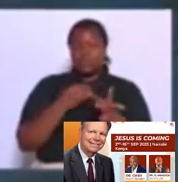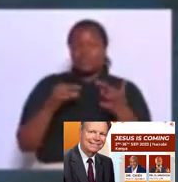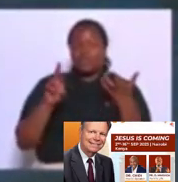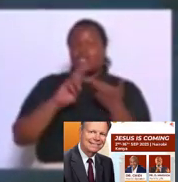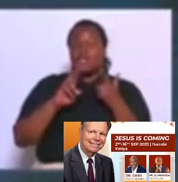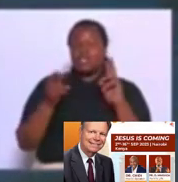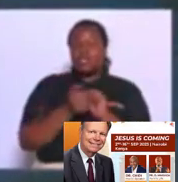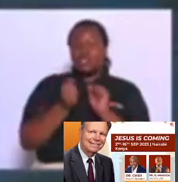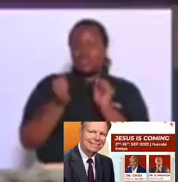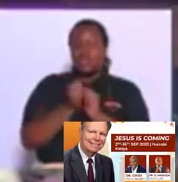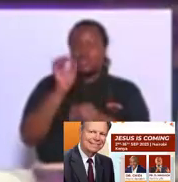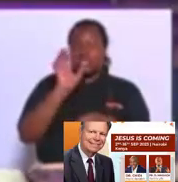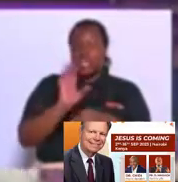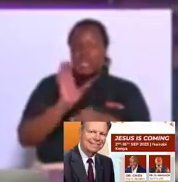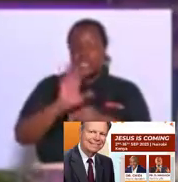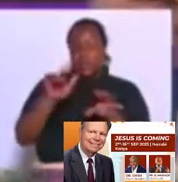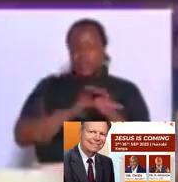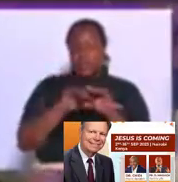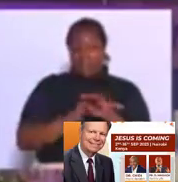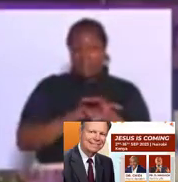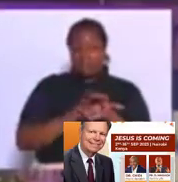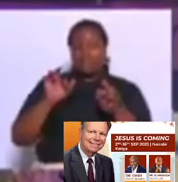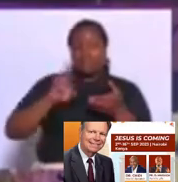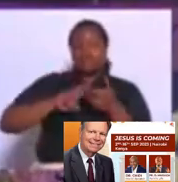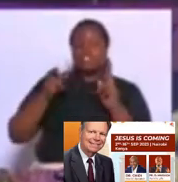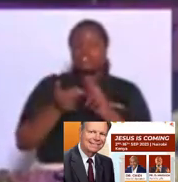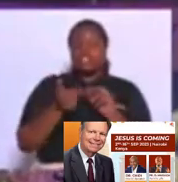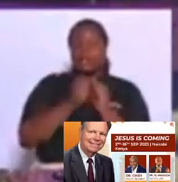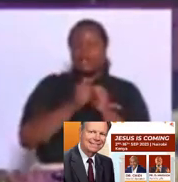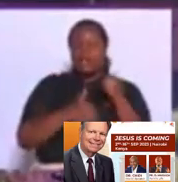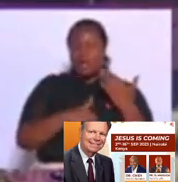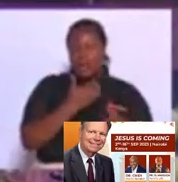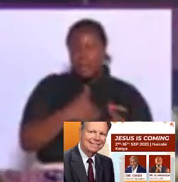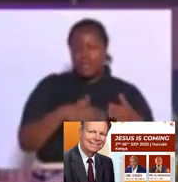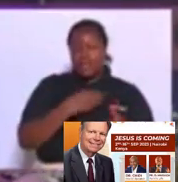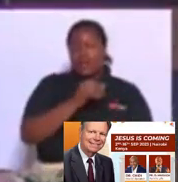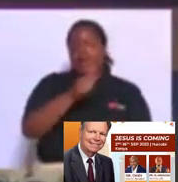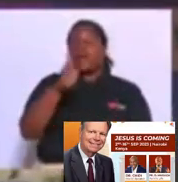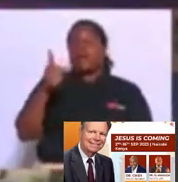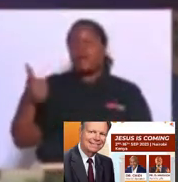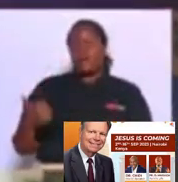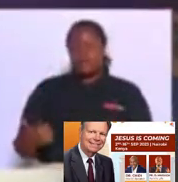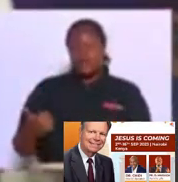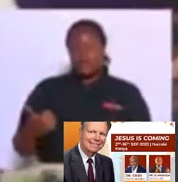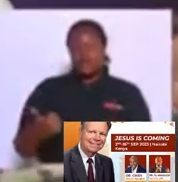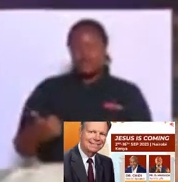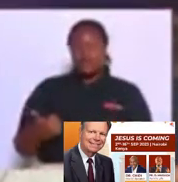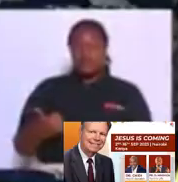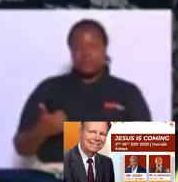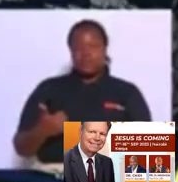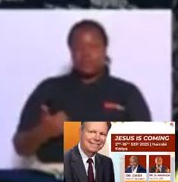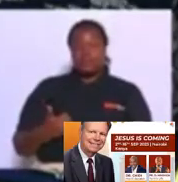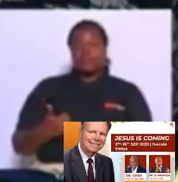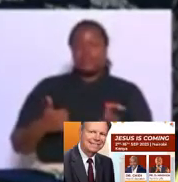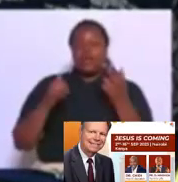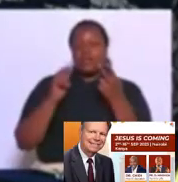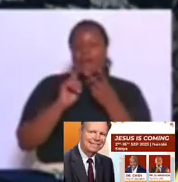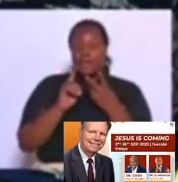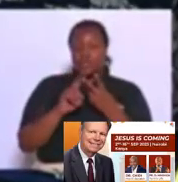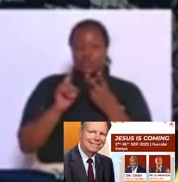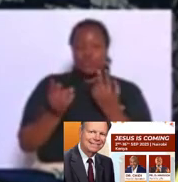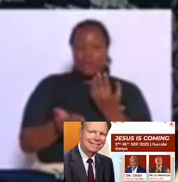with church members, relationships with your neighbors and others. Yes, make time. And then cultivate